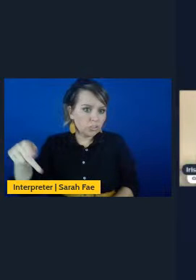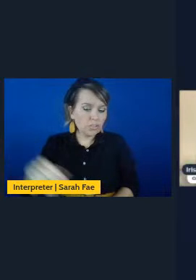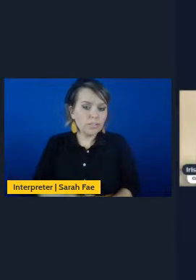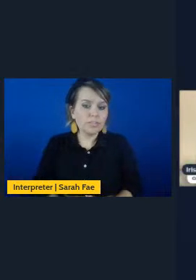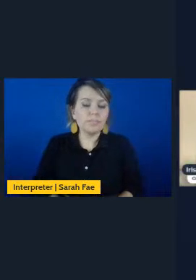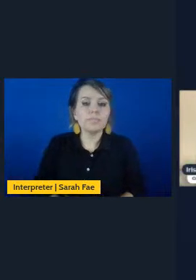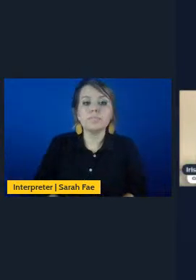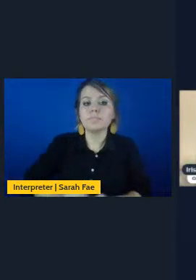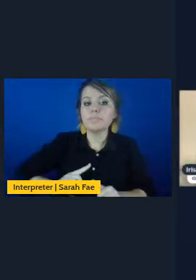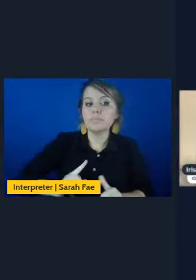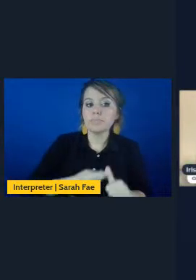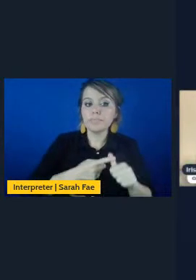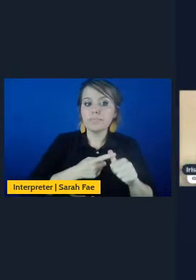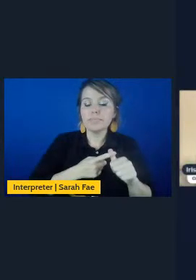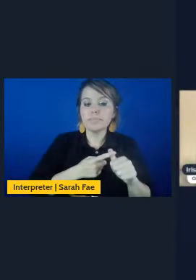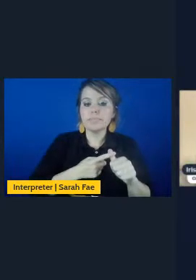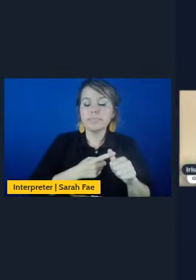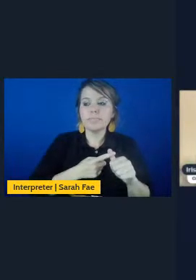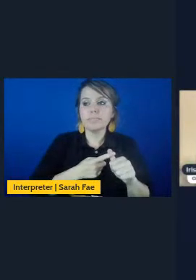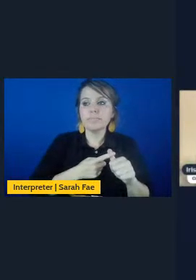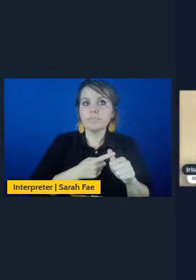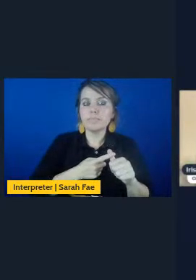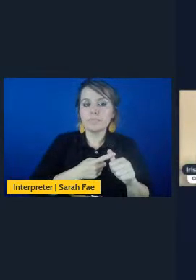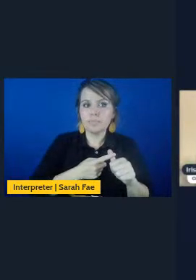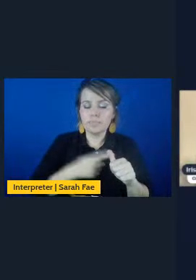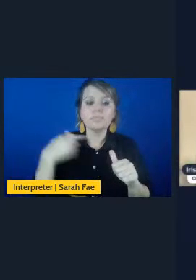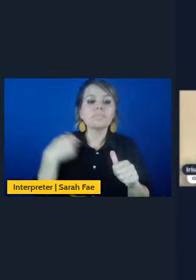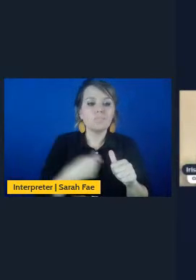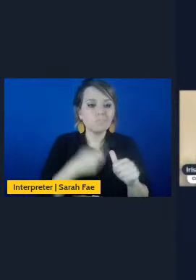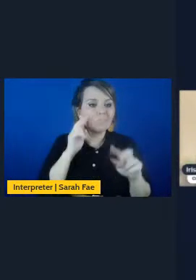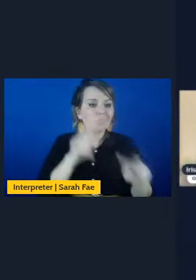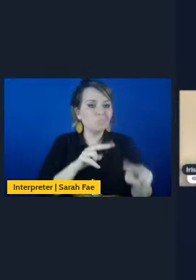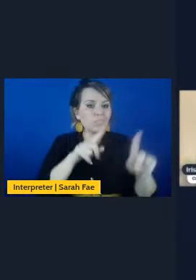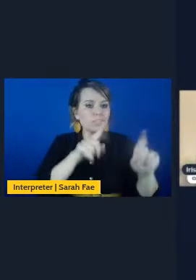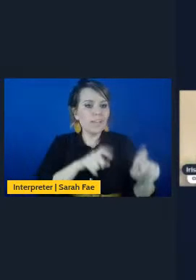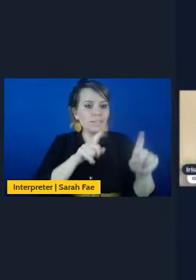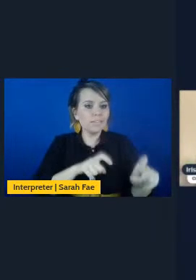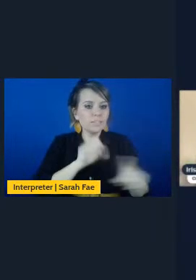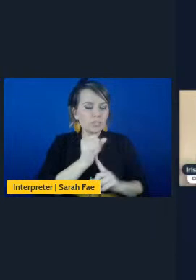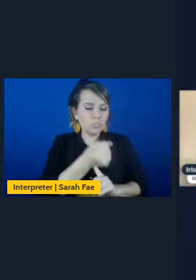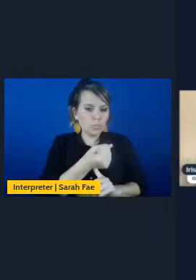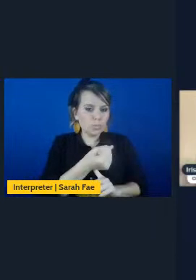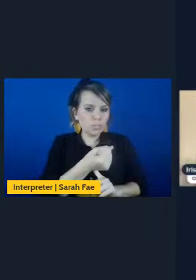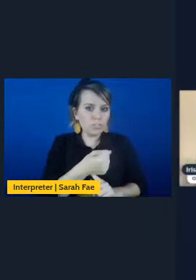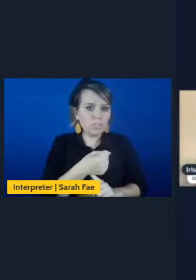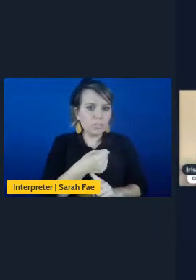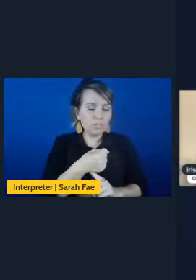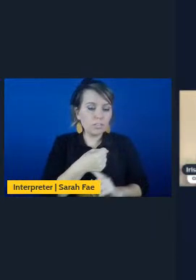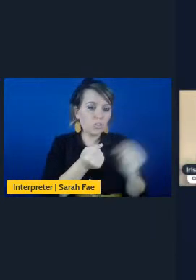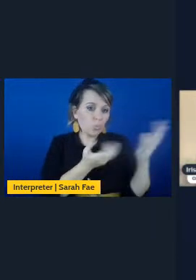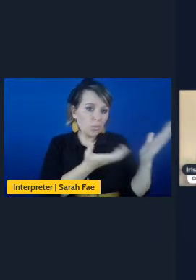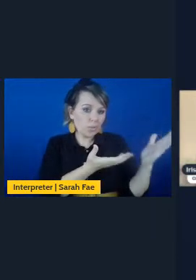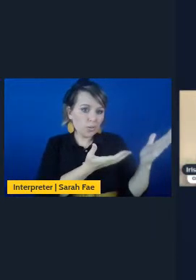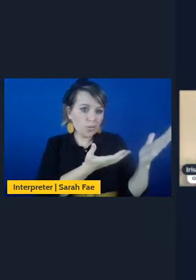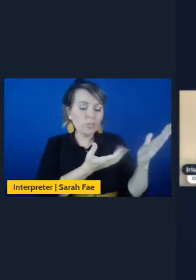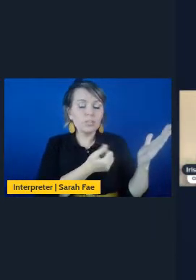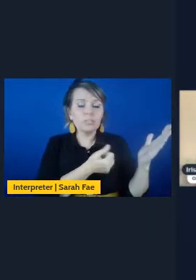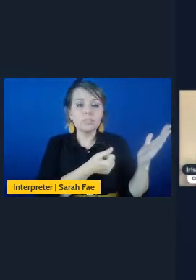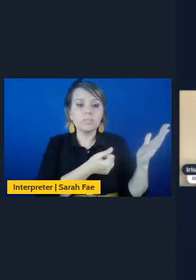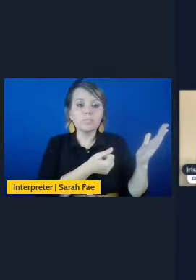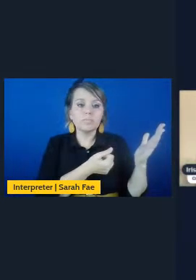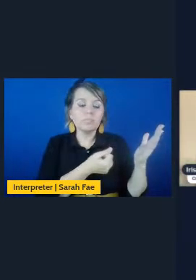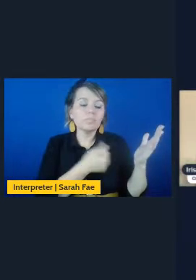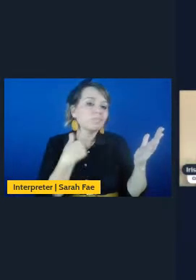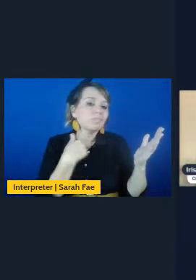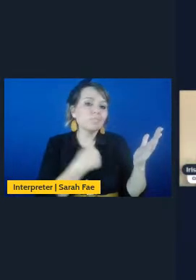First of all, we register the test cases. So what we're doing here is just